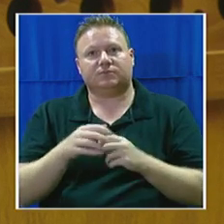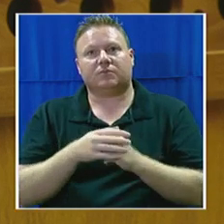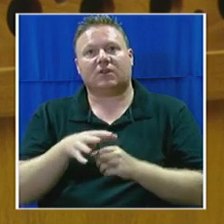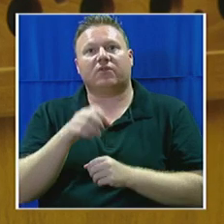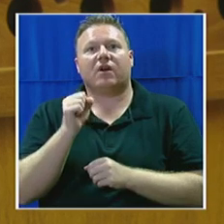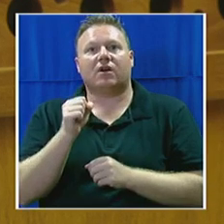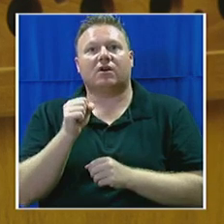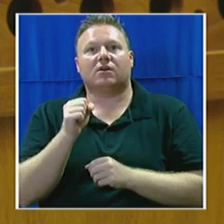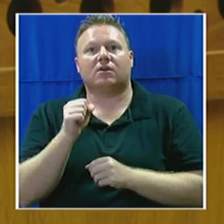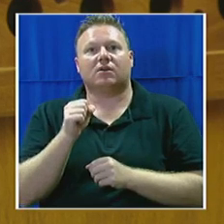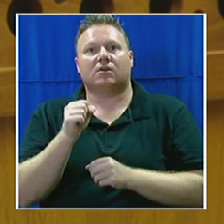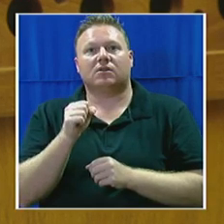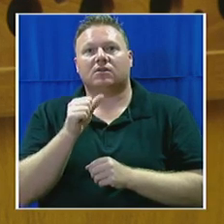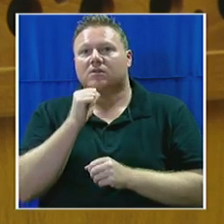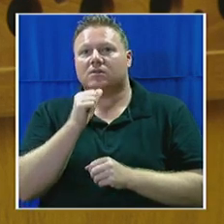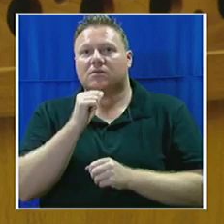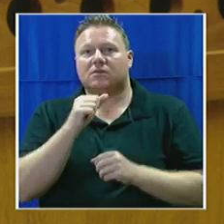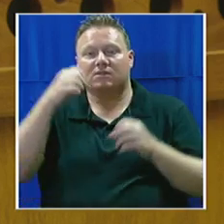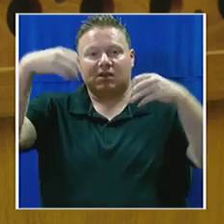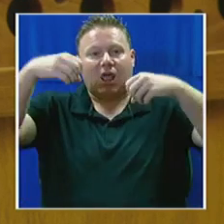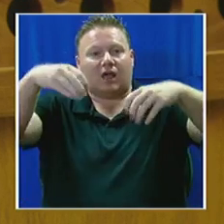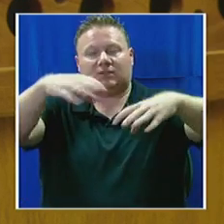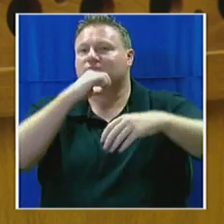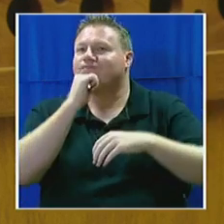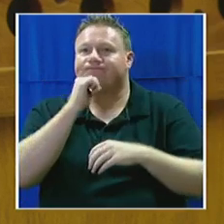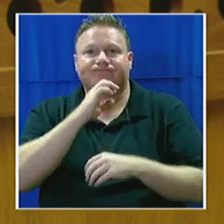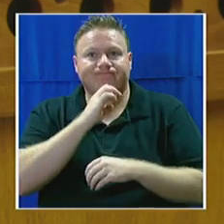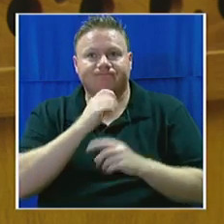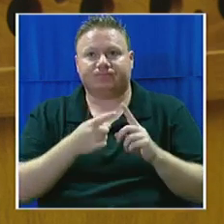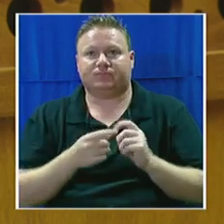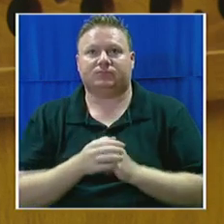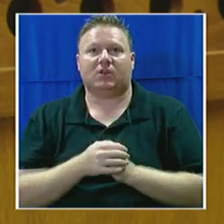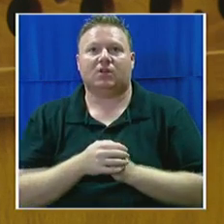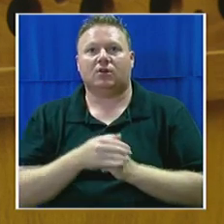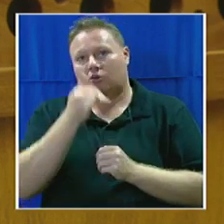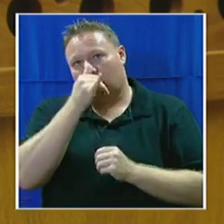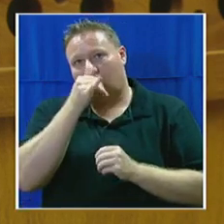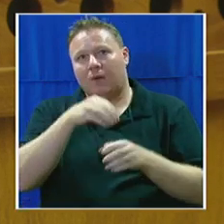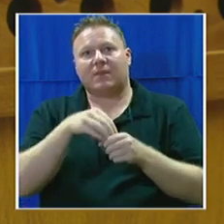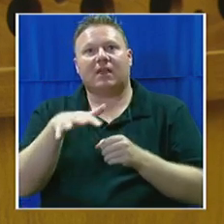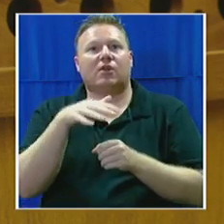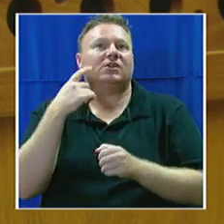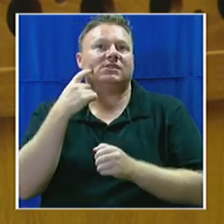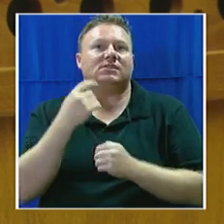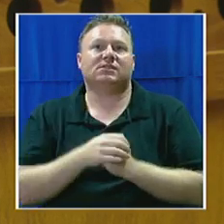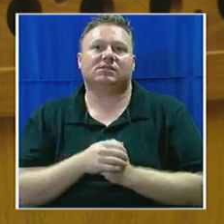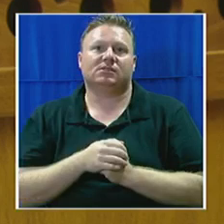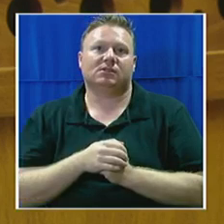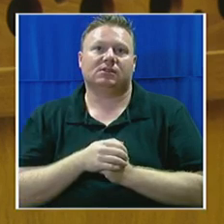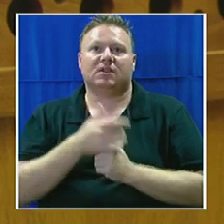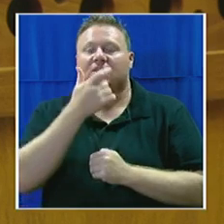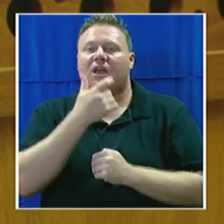a lack of adequate street lights contributed to crime in the area.